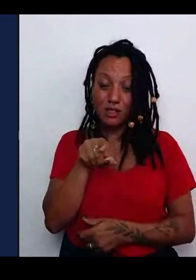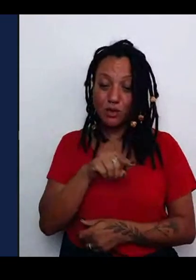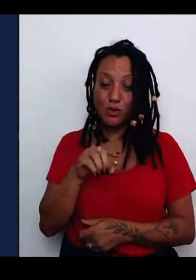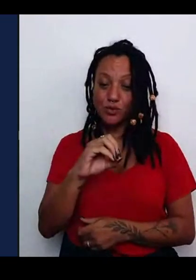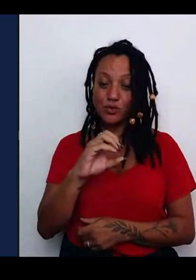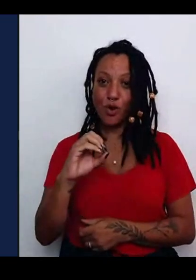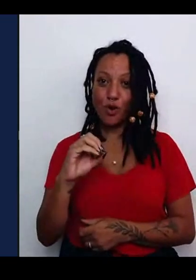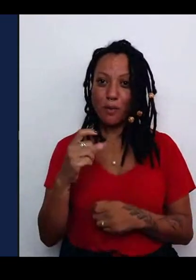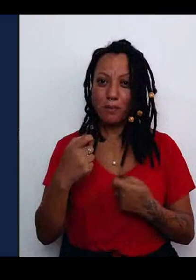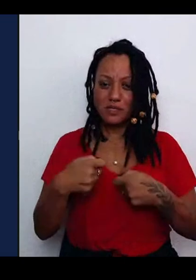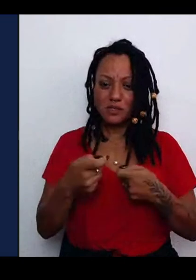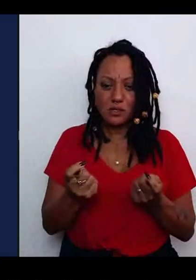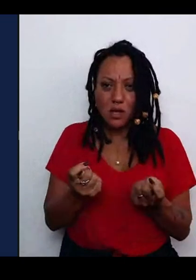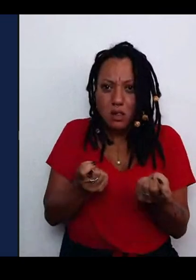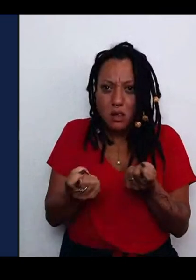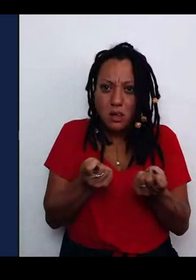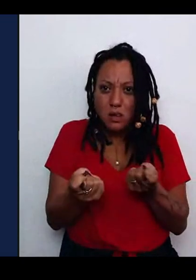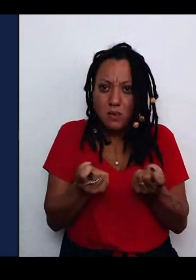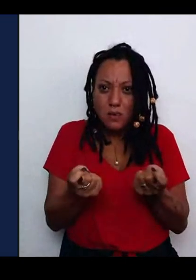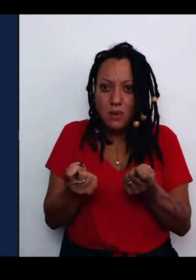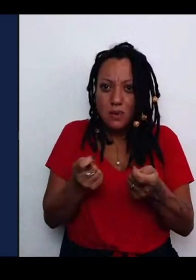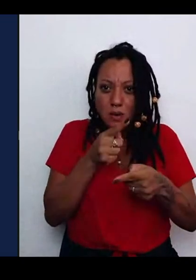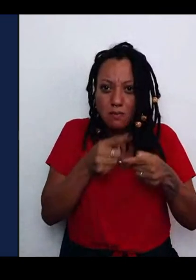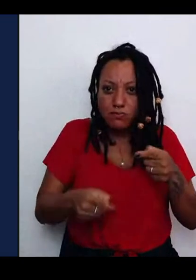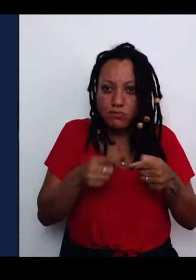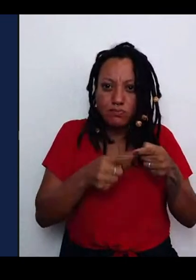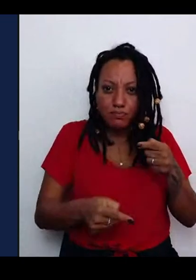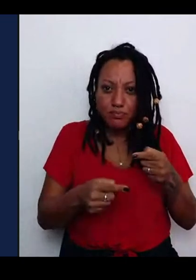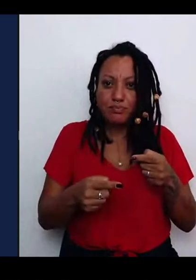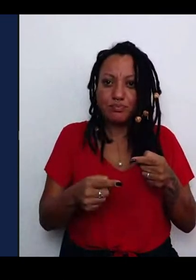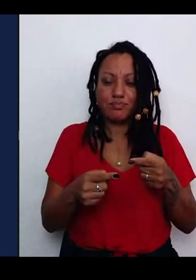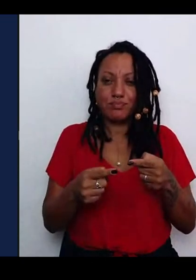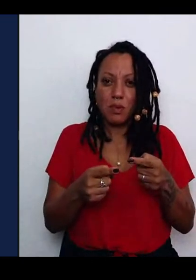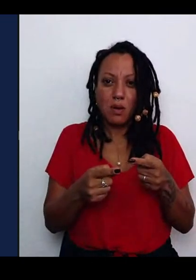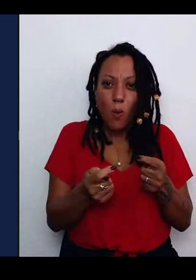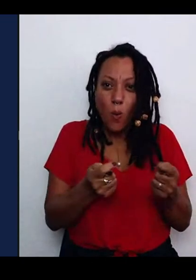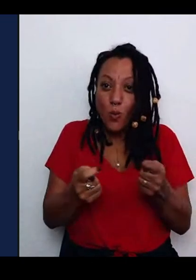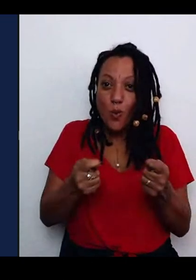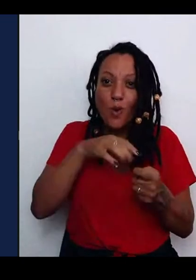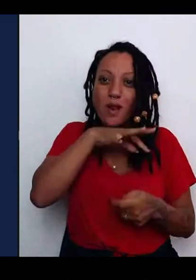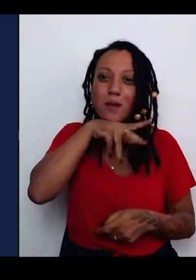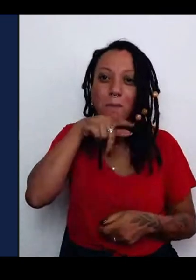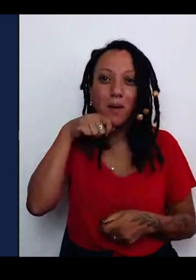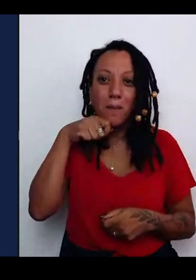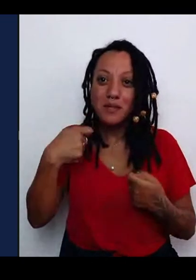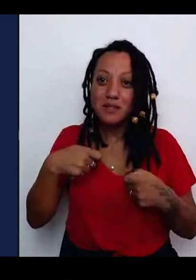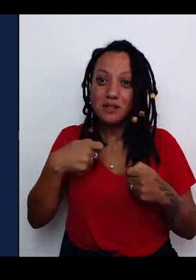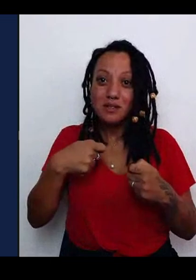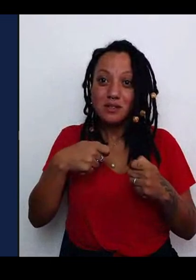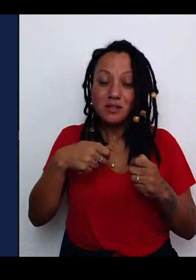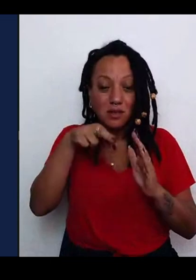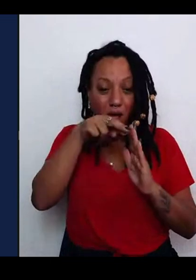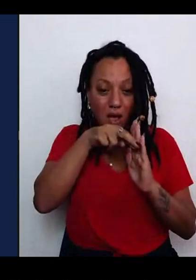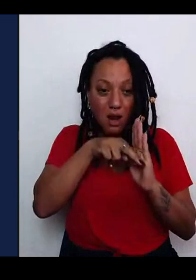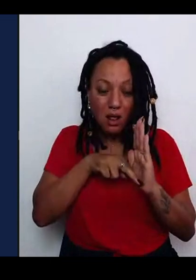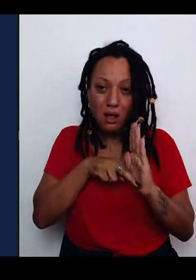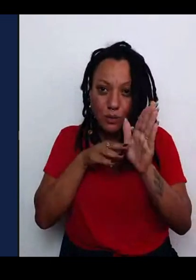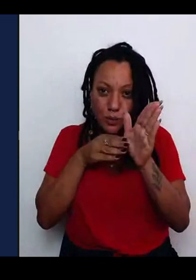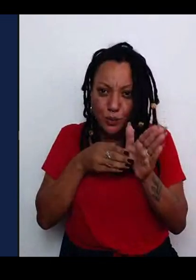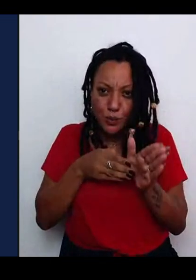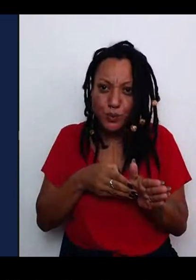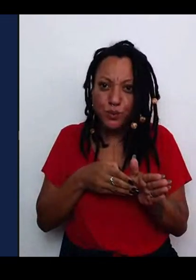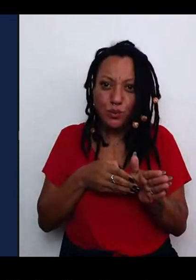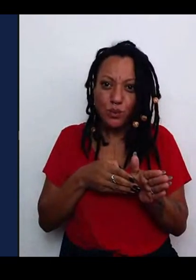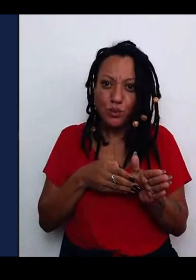with a very precise apparatus that regulates um that determines their conditions of visibility